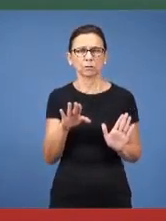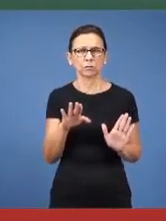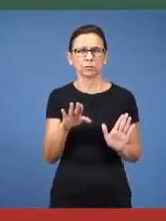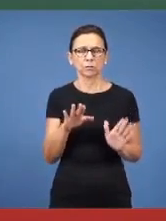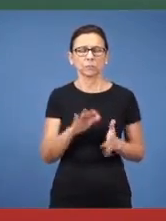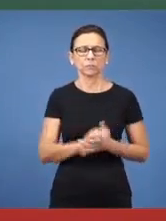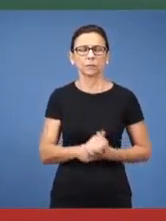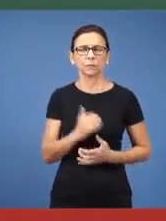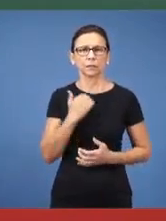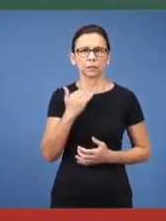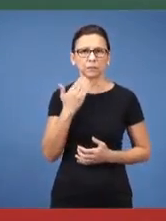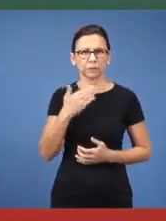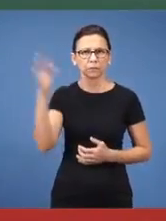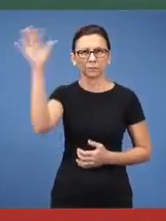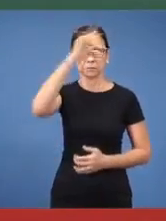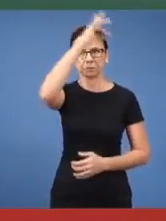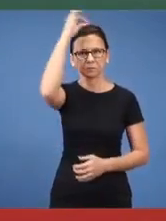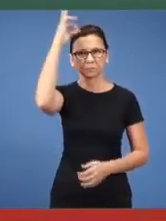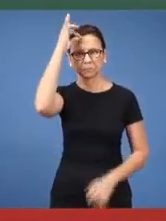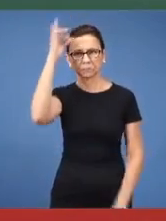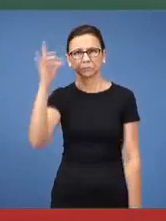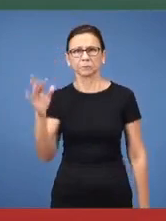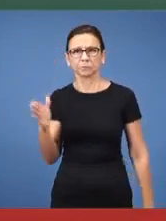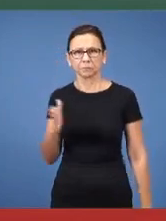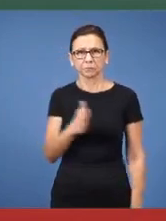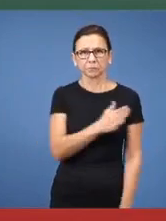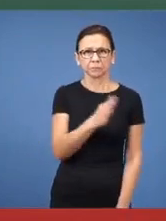Our suggestion, which is, has nothing to do with salvation.